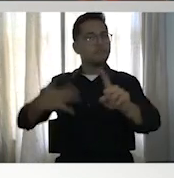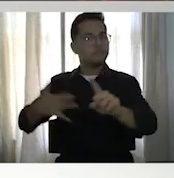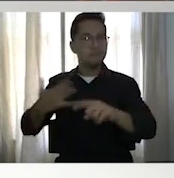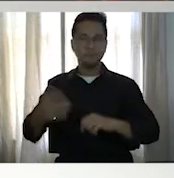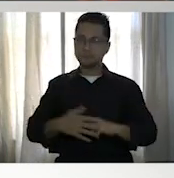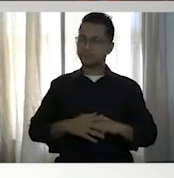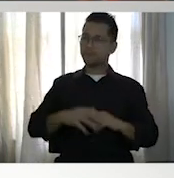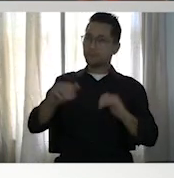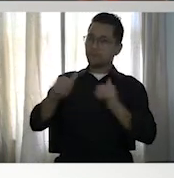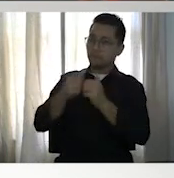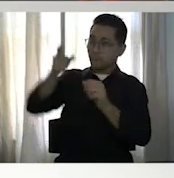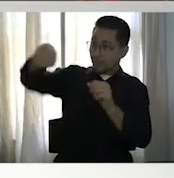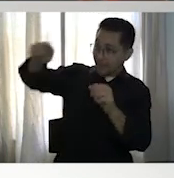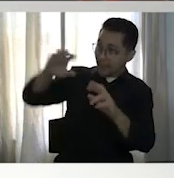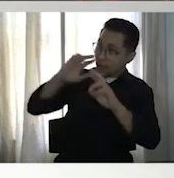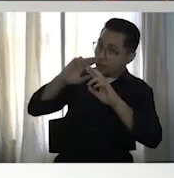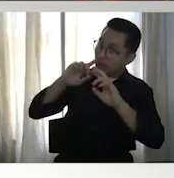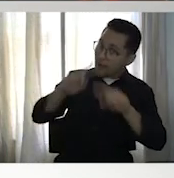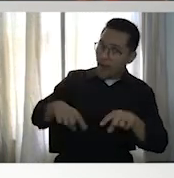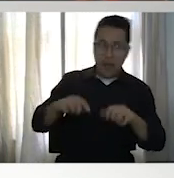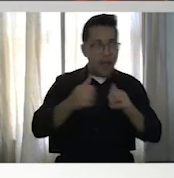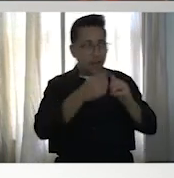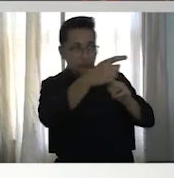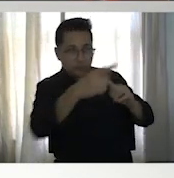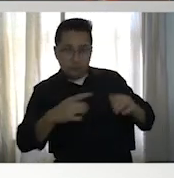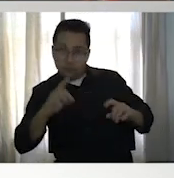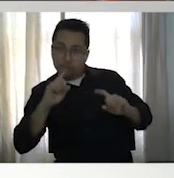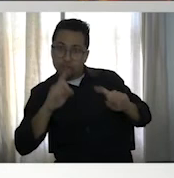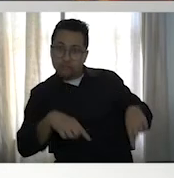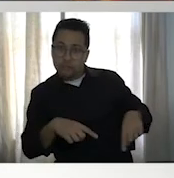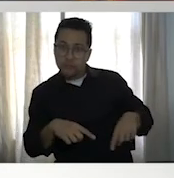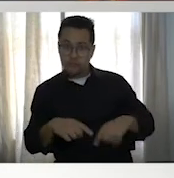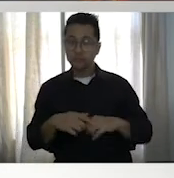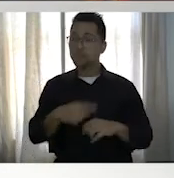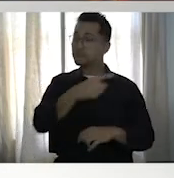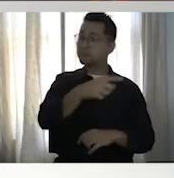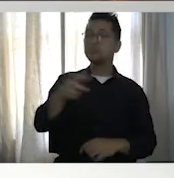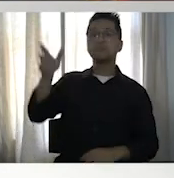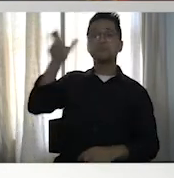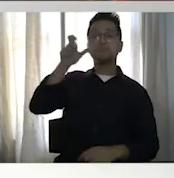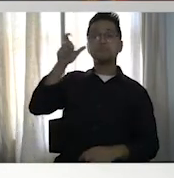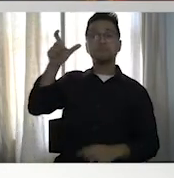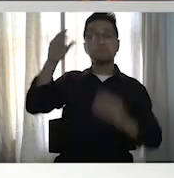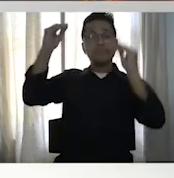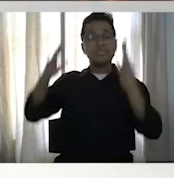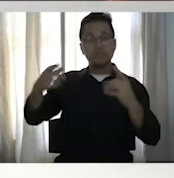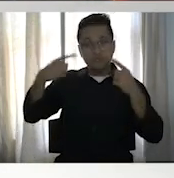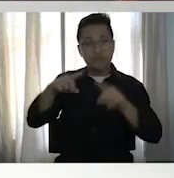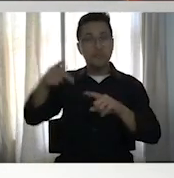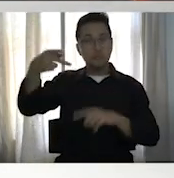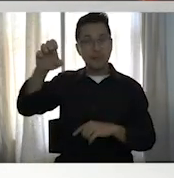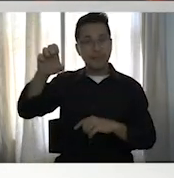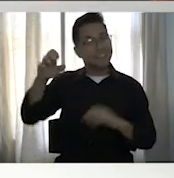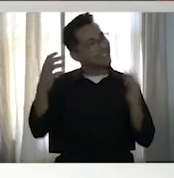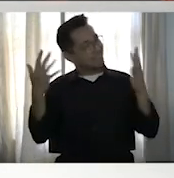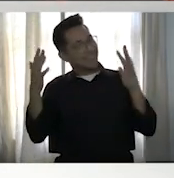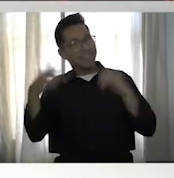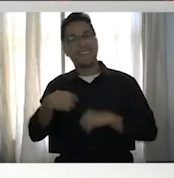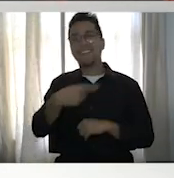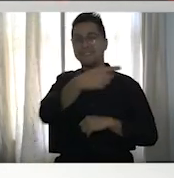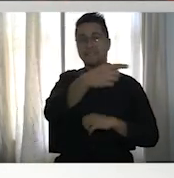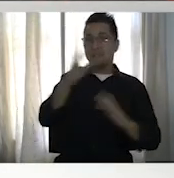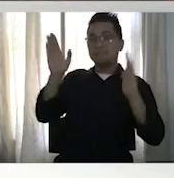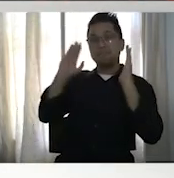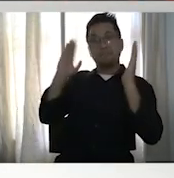they react? And how did you feel after that? So in this case, he listened to the teacher in PE, yay. He paid